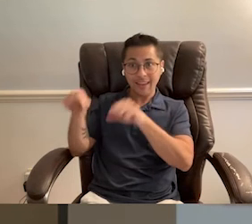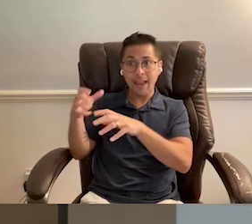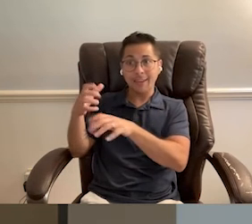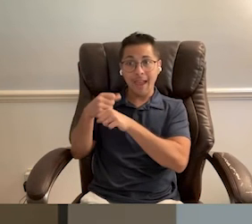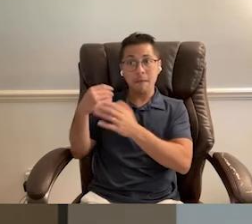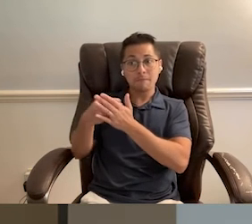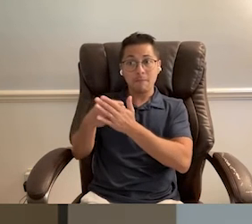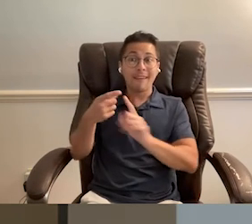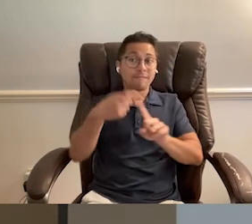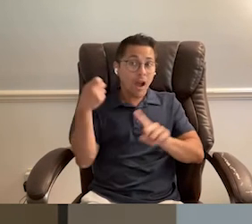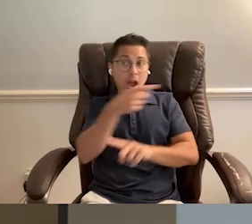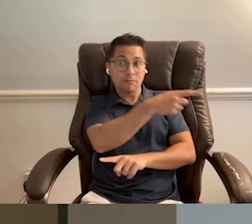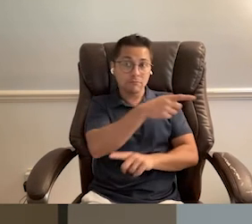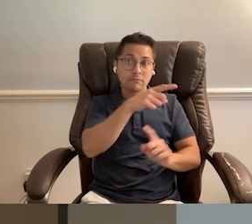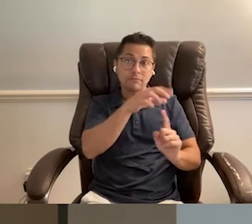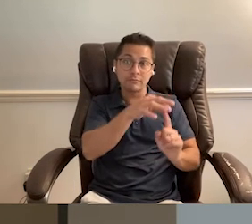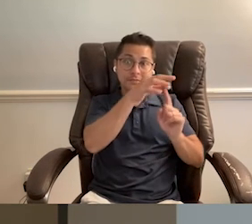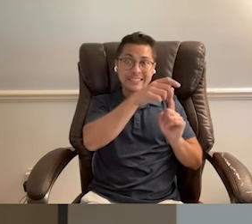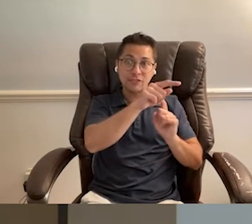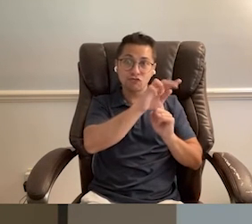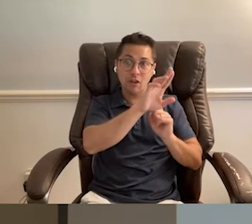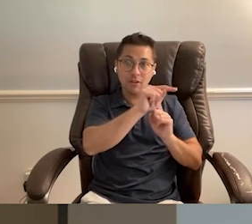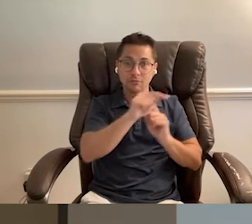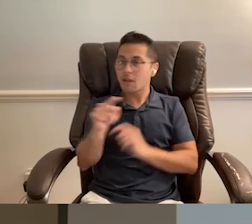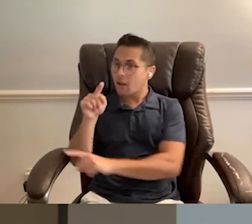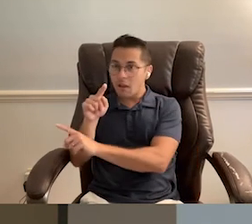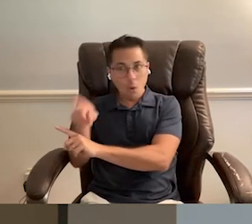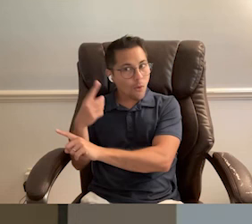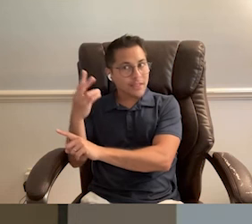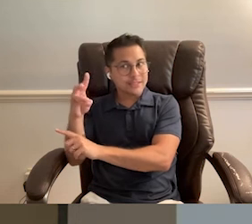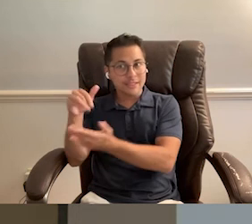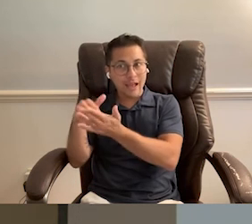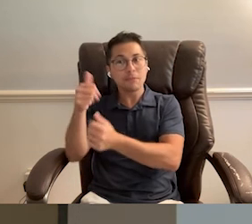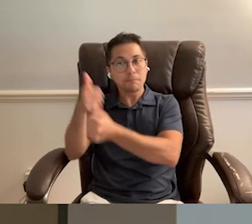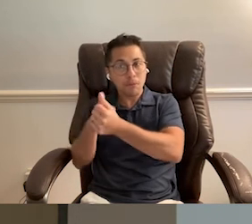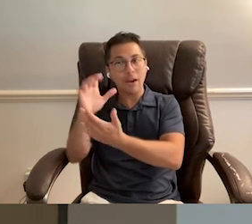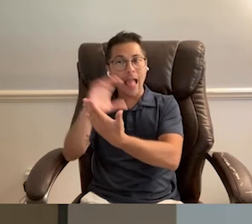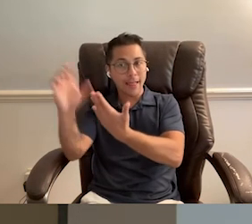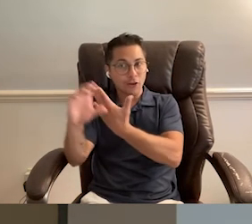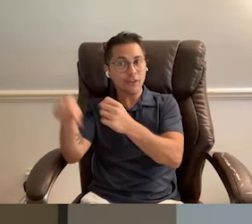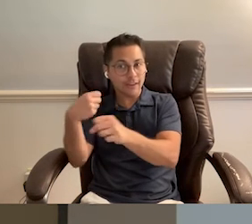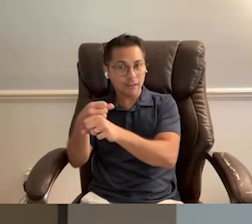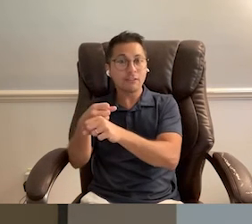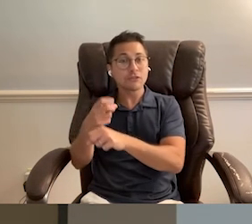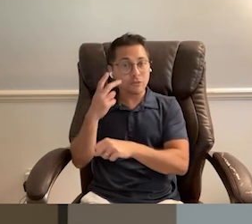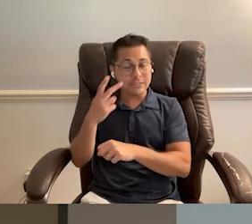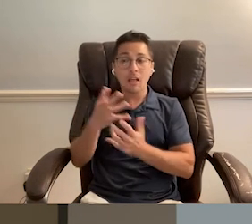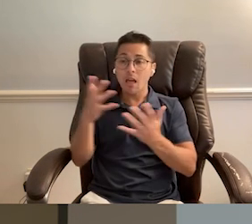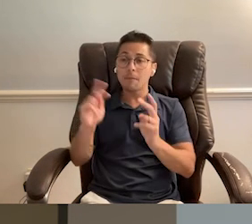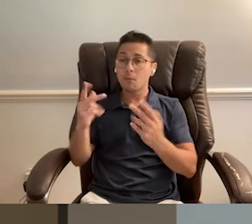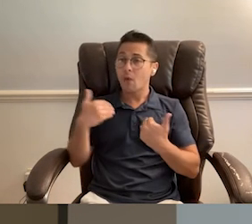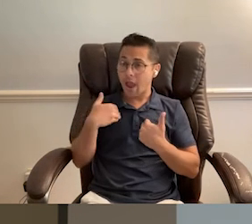needs trust, But only 16,000. but only 16,000 per calendar year. So we see a lot of people who have a special needs trust,